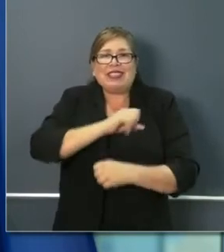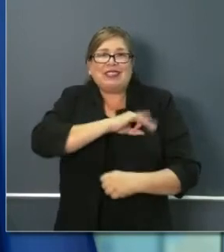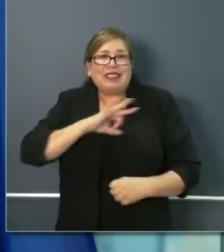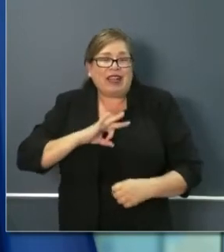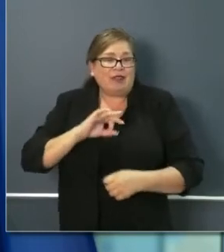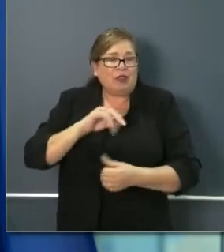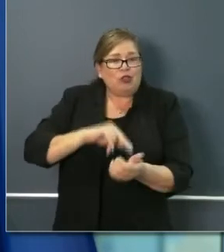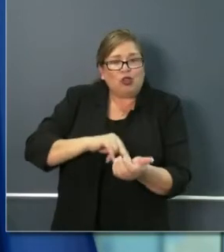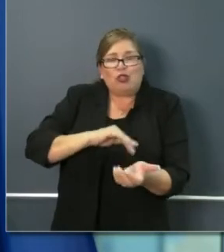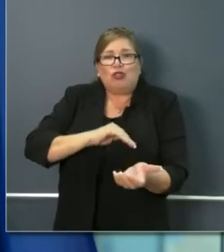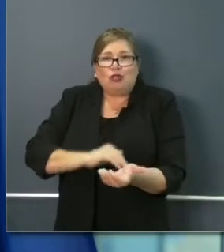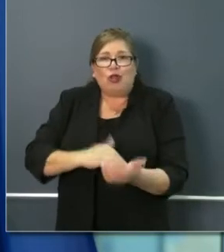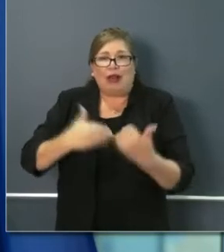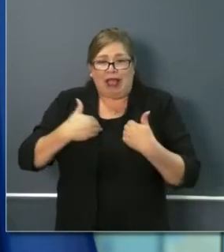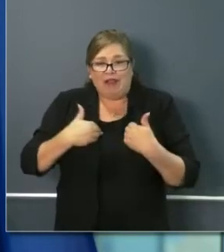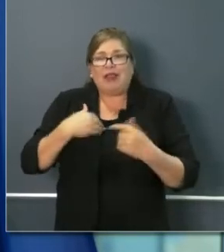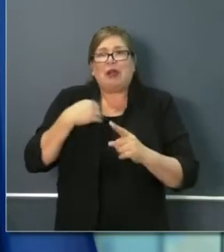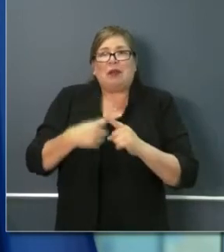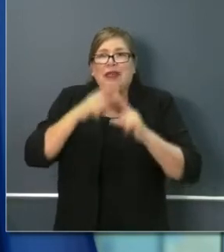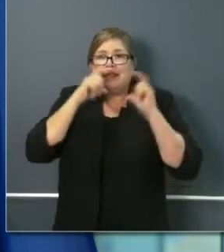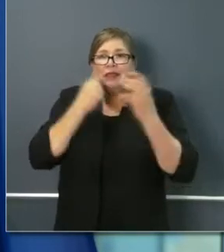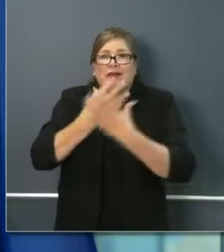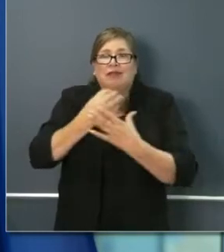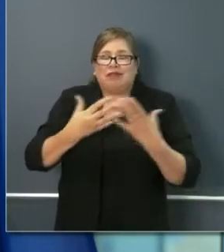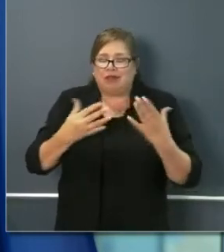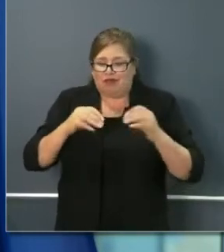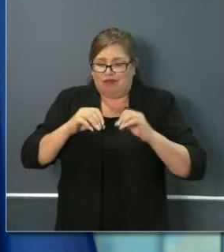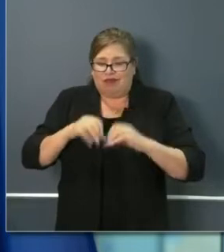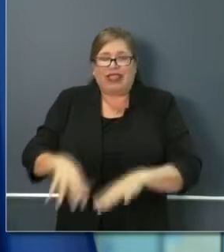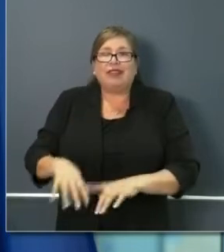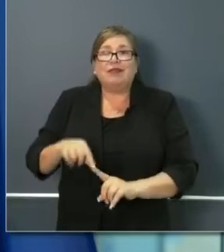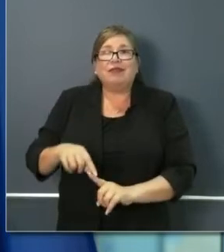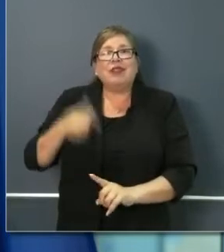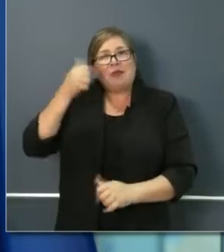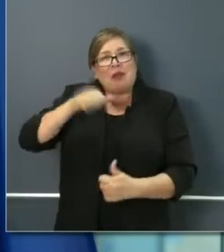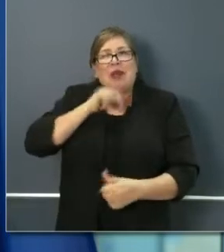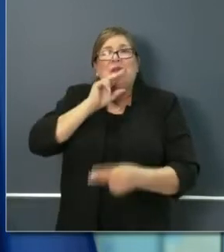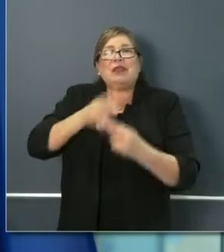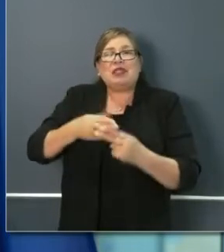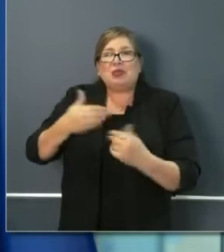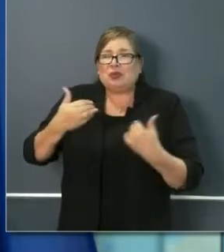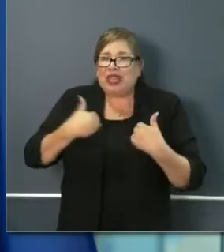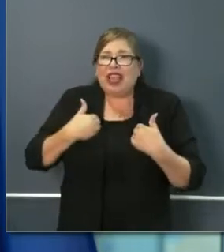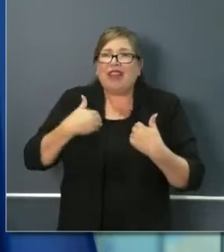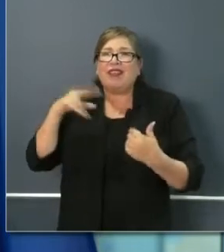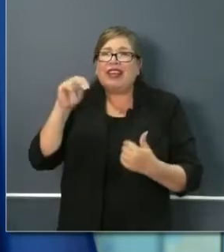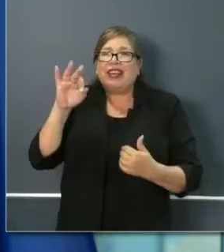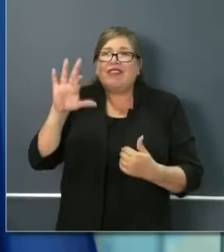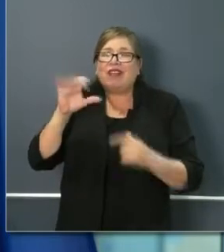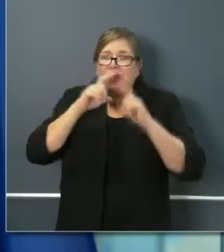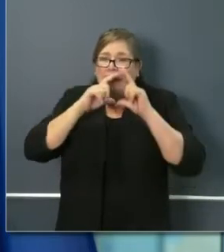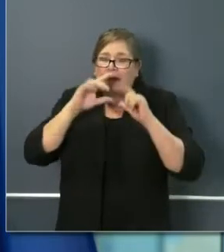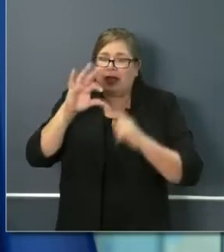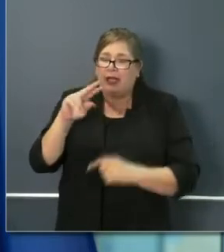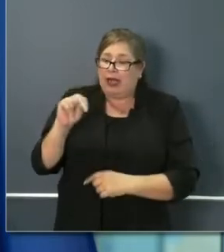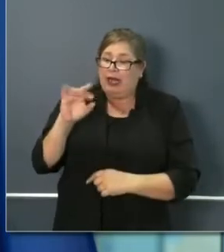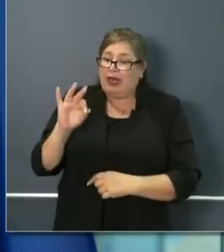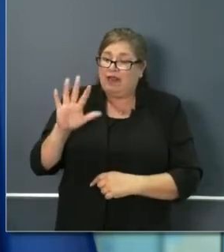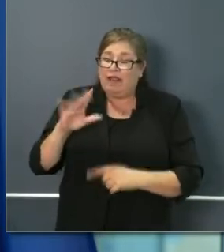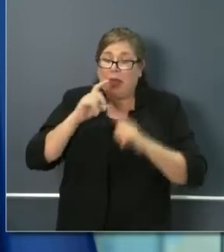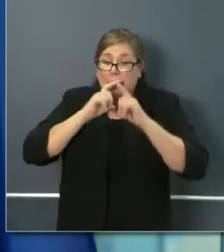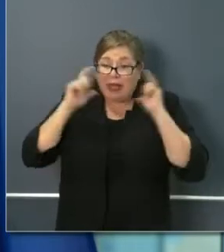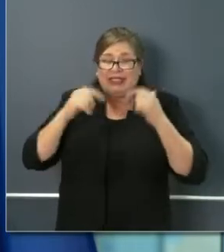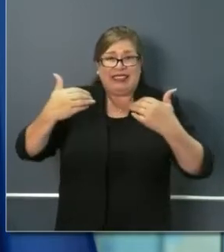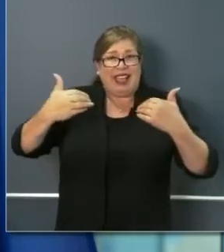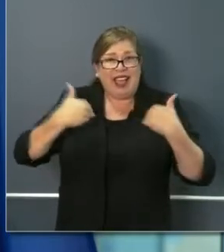million N95 masks alone. That's not the coveralls, that's not the shields, that's not the gowns, that's not the glove